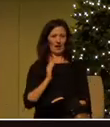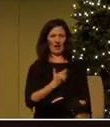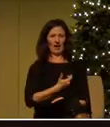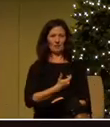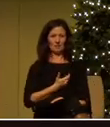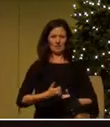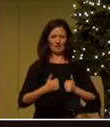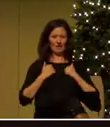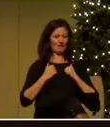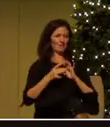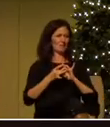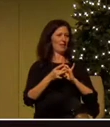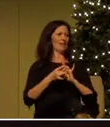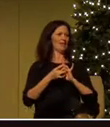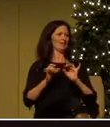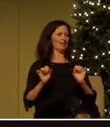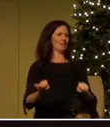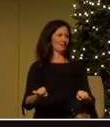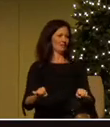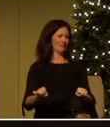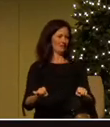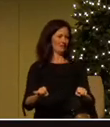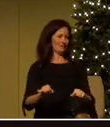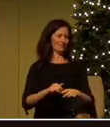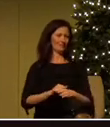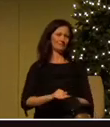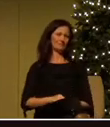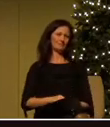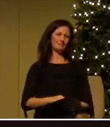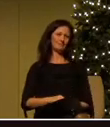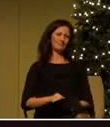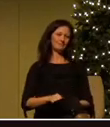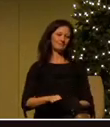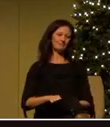lives and have compassion for us because he knows.